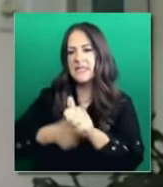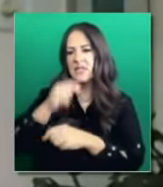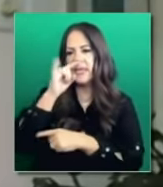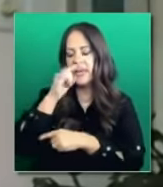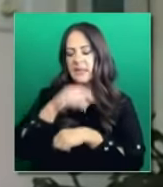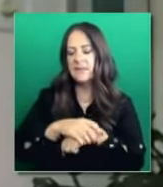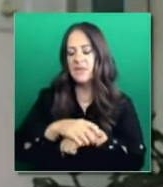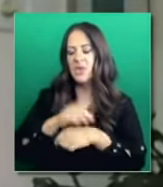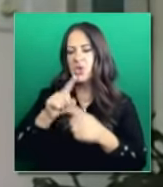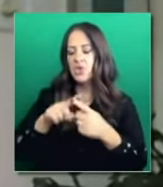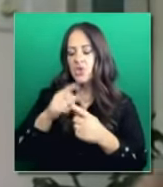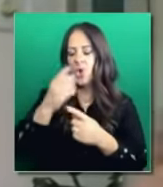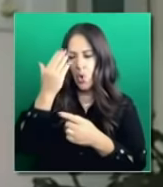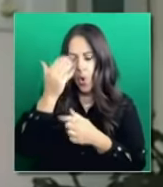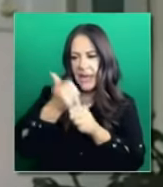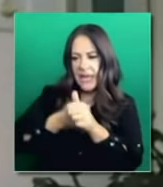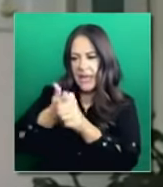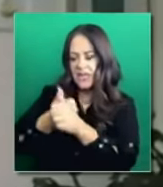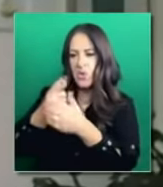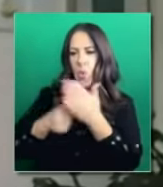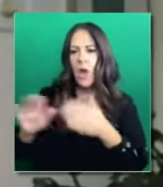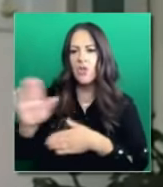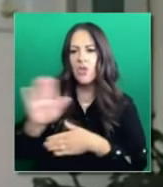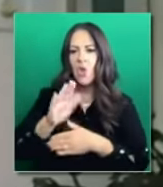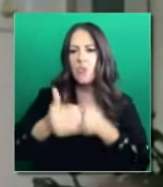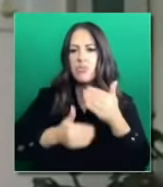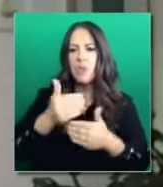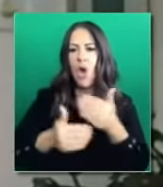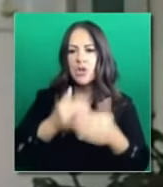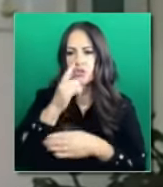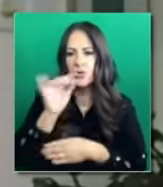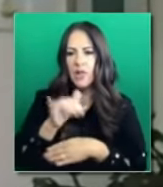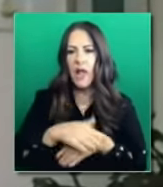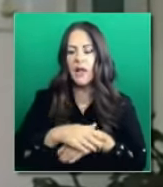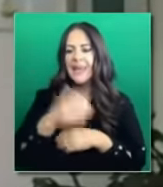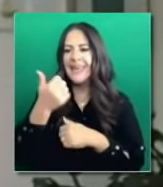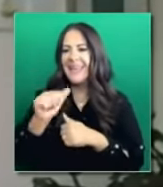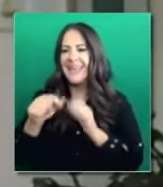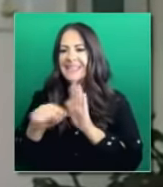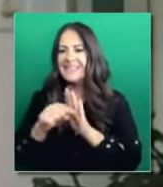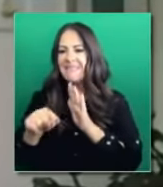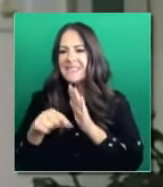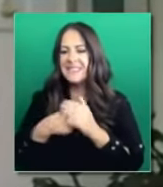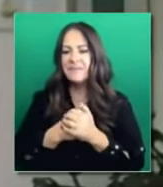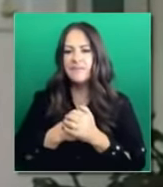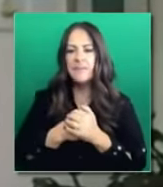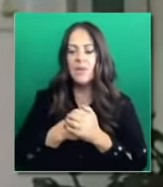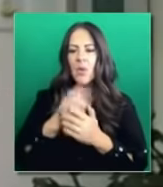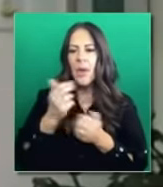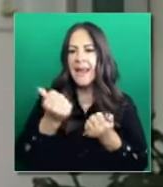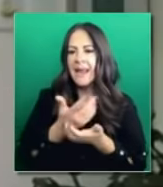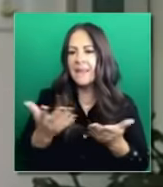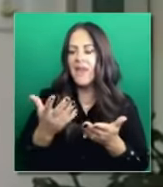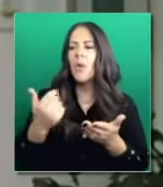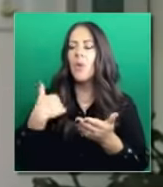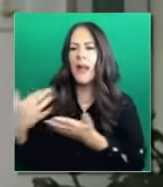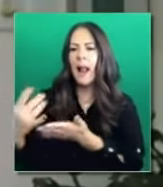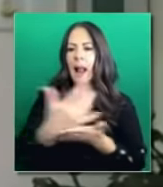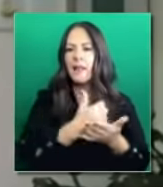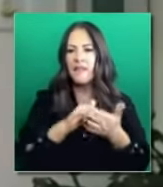are and to continue to track their progress. From some large districts that were able to provide data, we can see